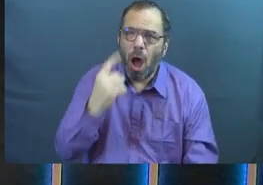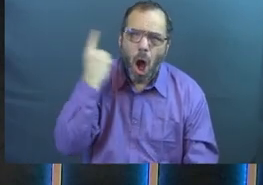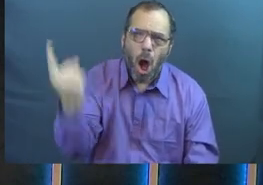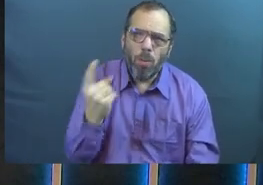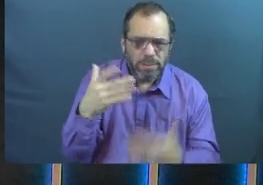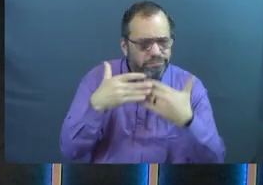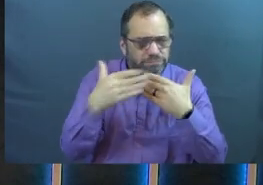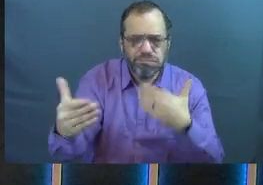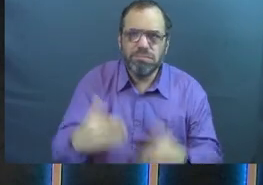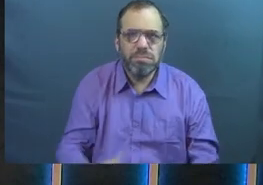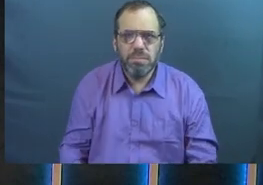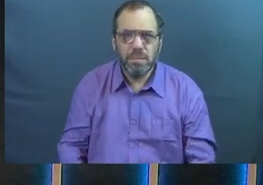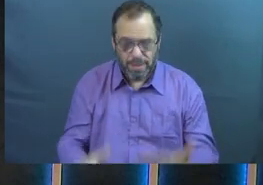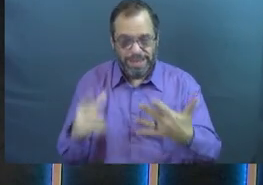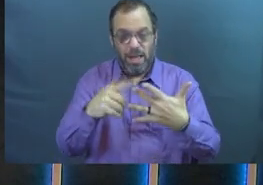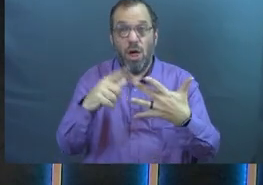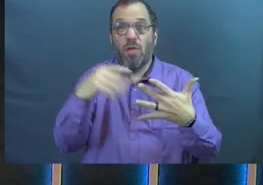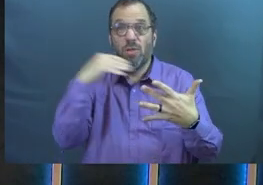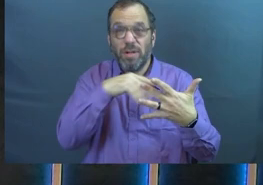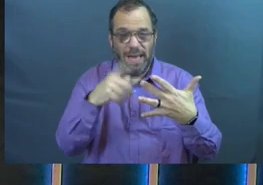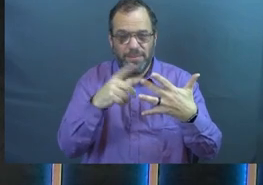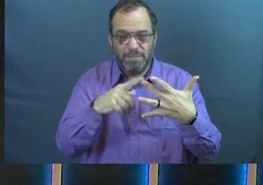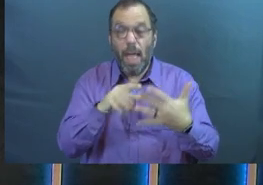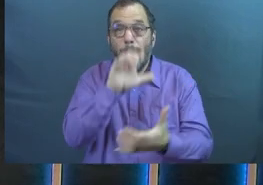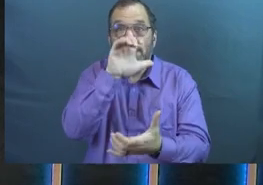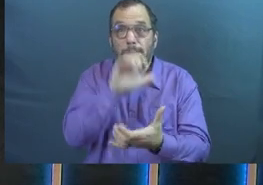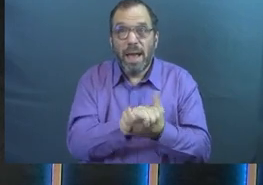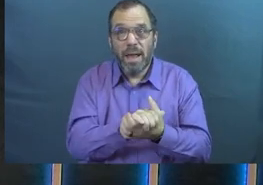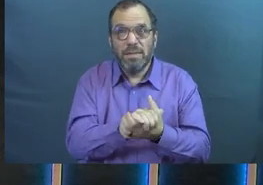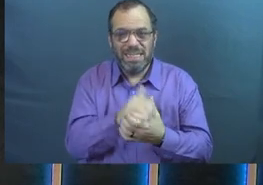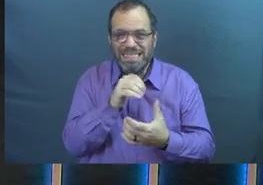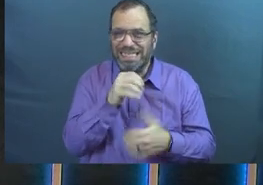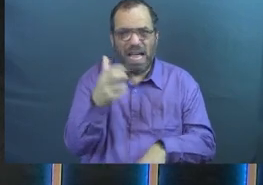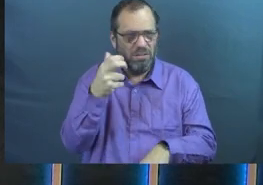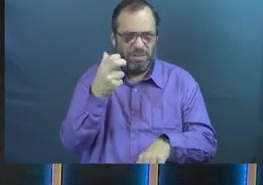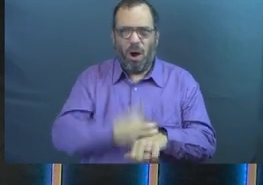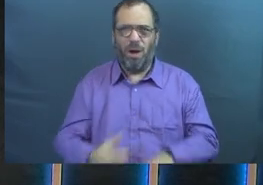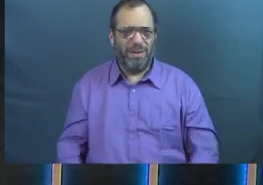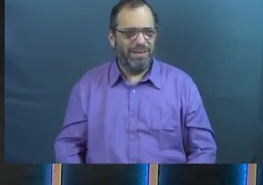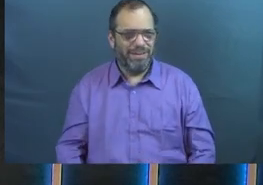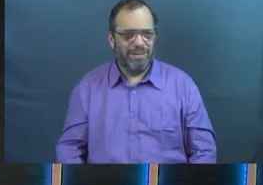Always. Lie number three, marriage shouldn't be this hard.